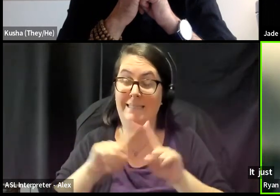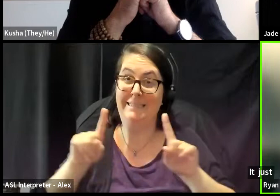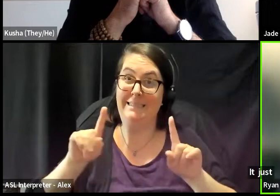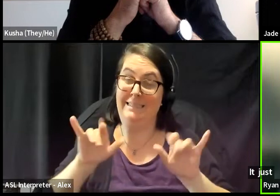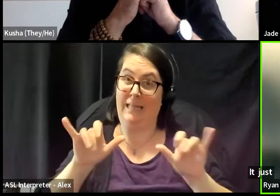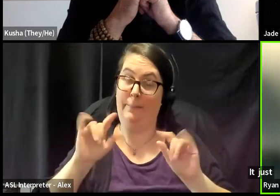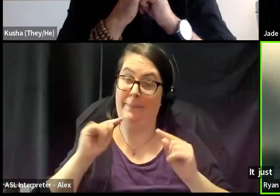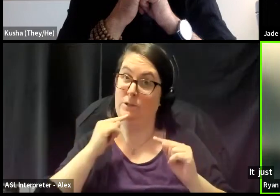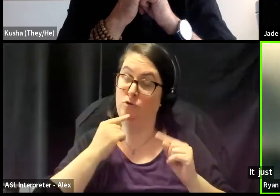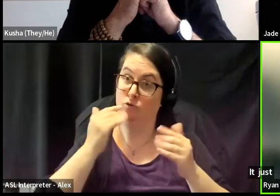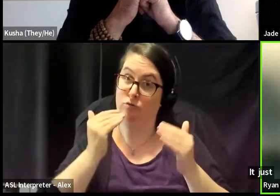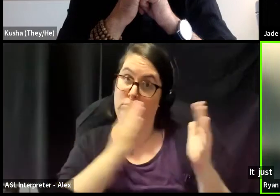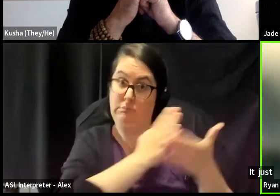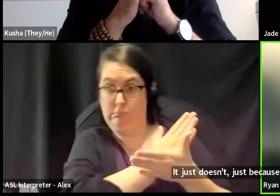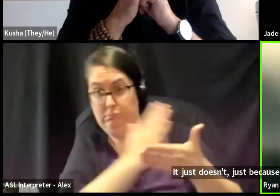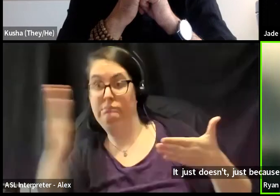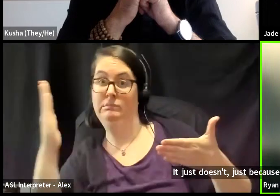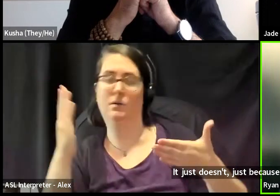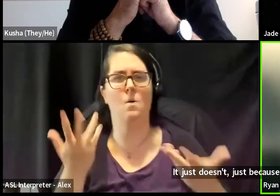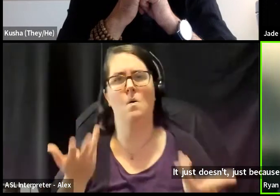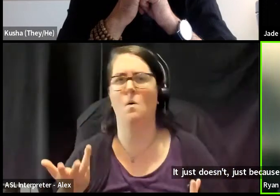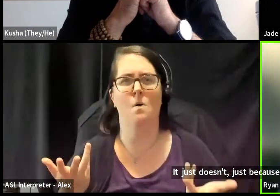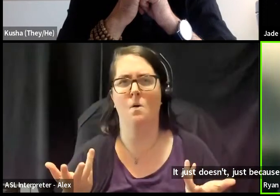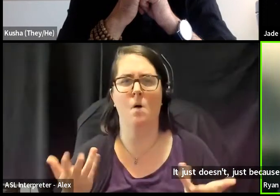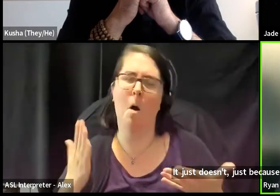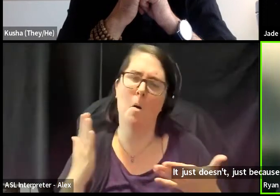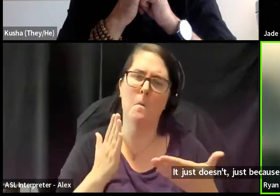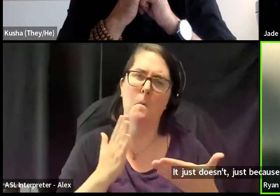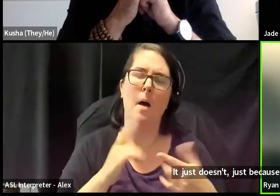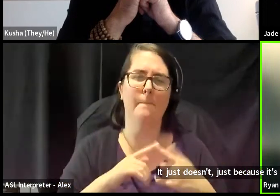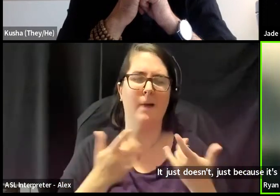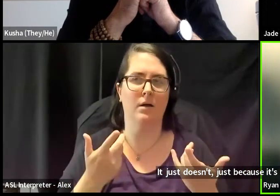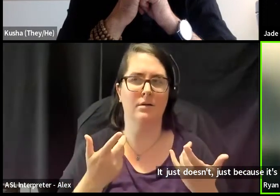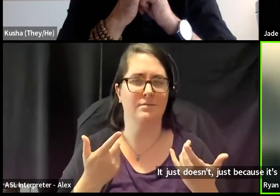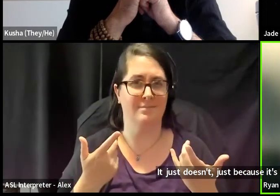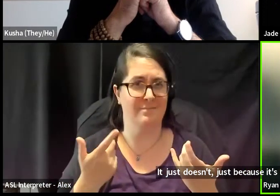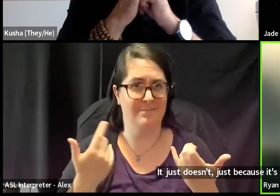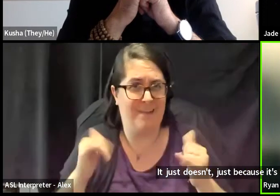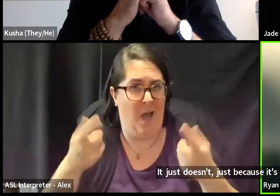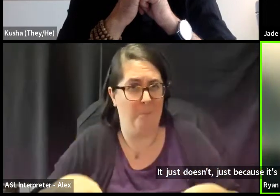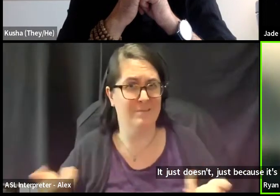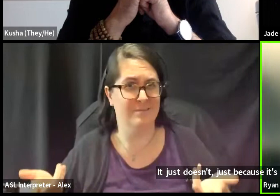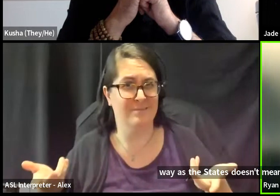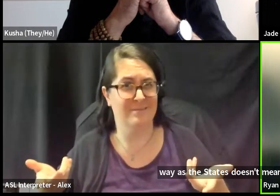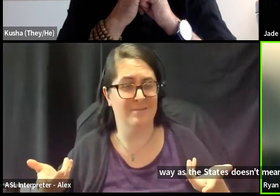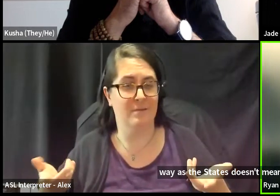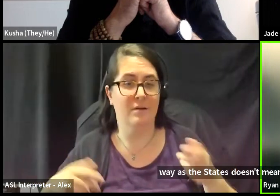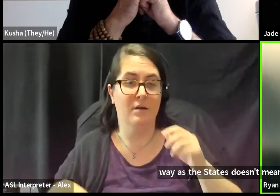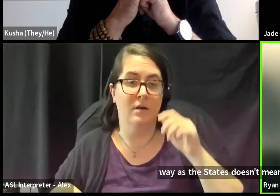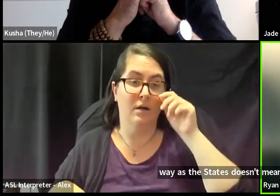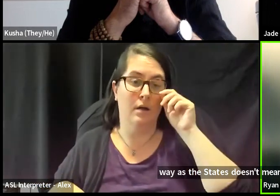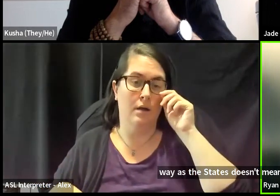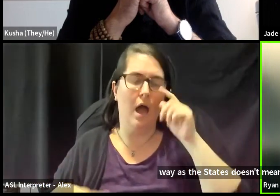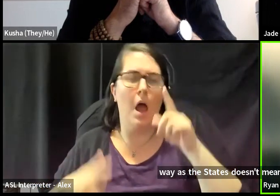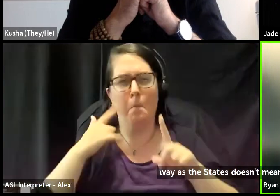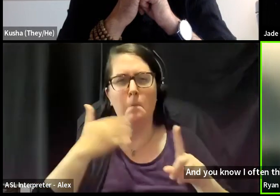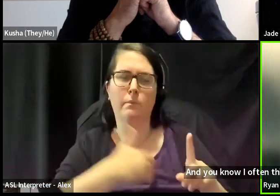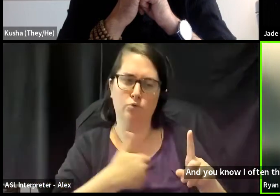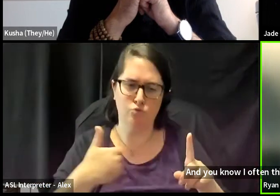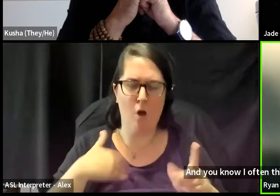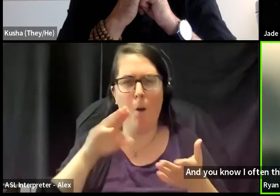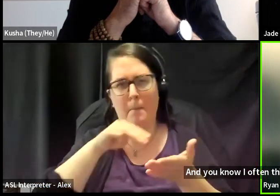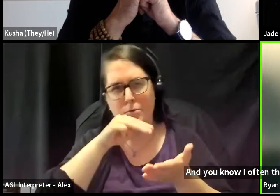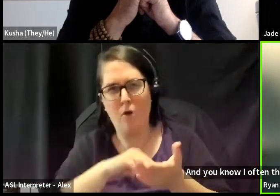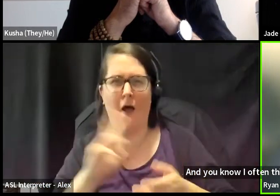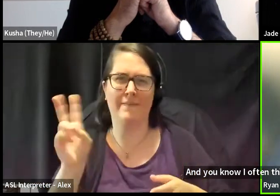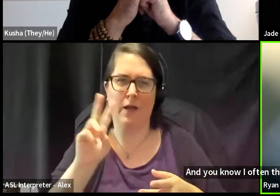doesn't mean it's any better, right? And I often think about how, despite cities like Toronto and Montreal and